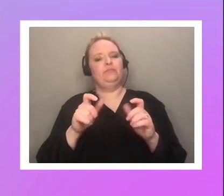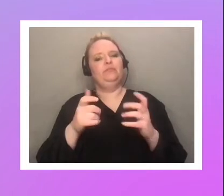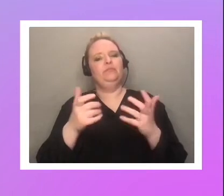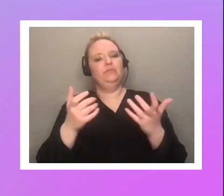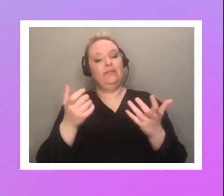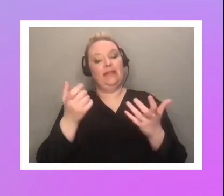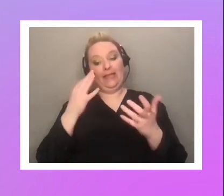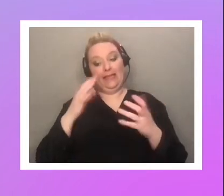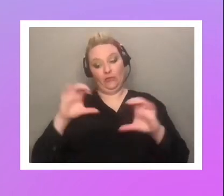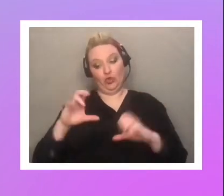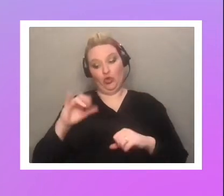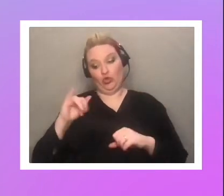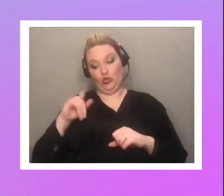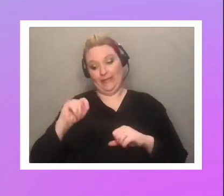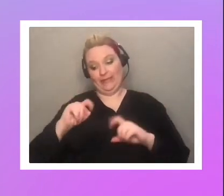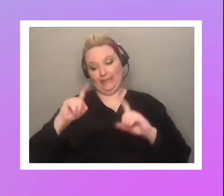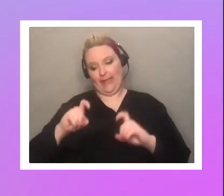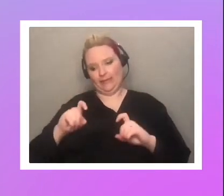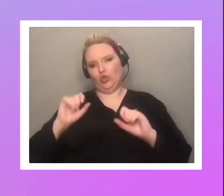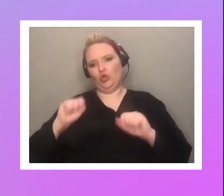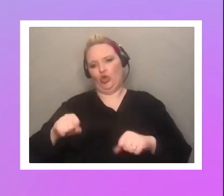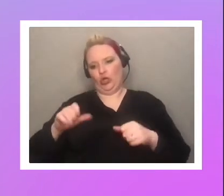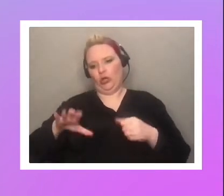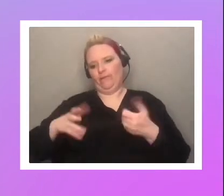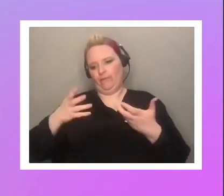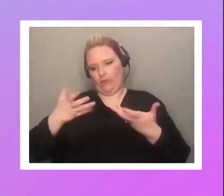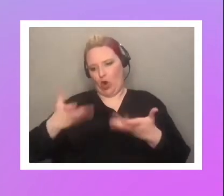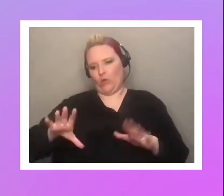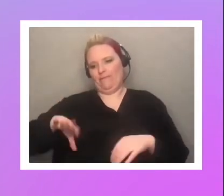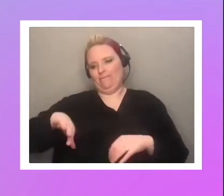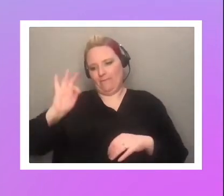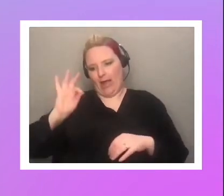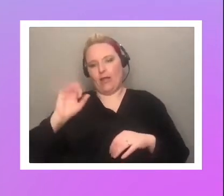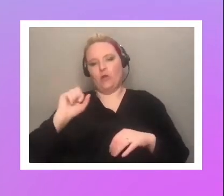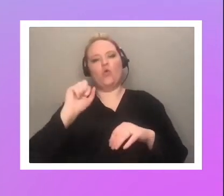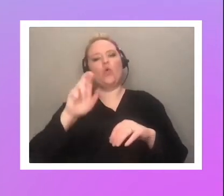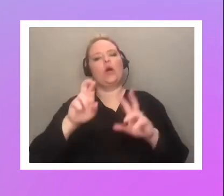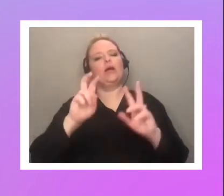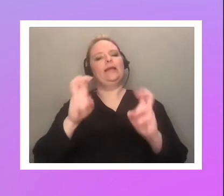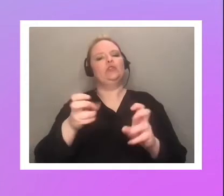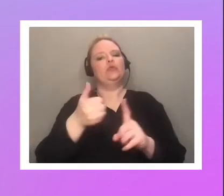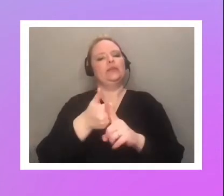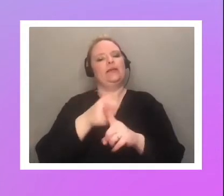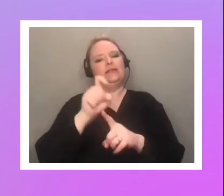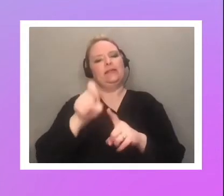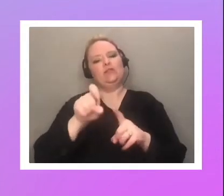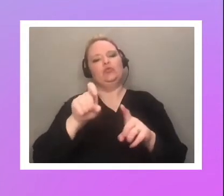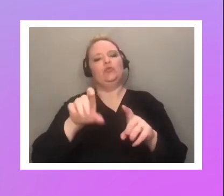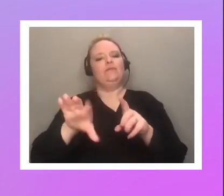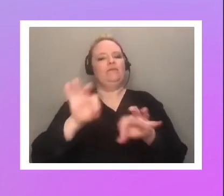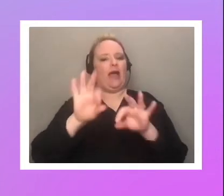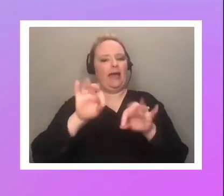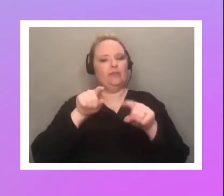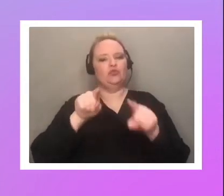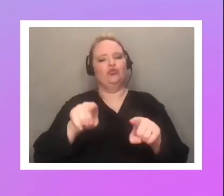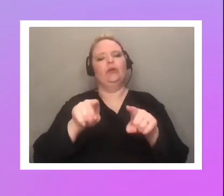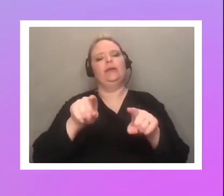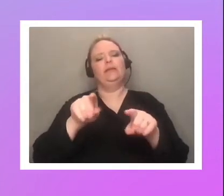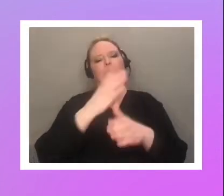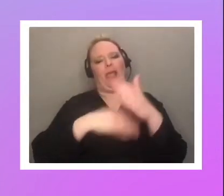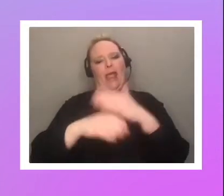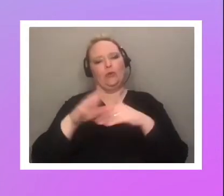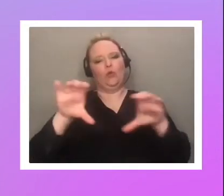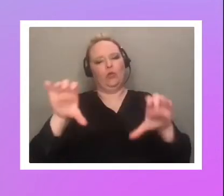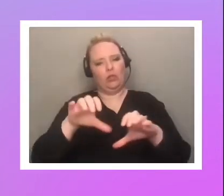in unit testing, or they're issues that really need to be found during manual testing. So really, when